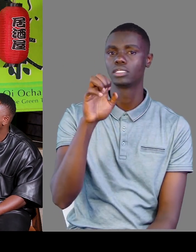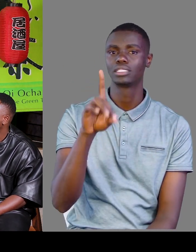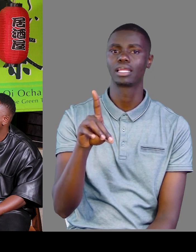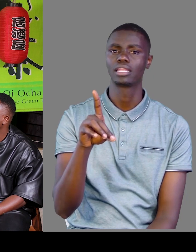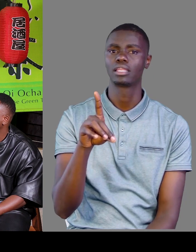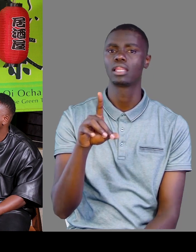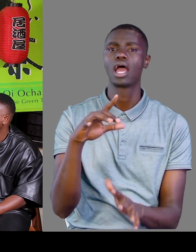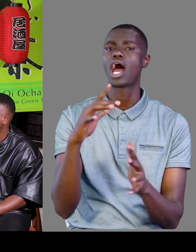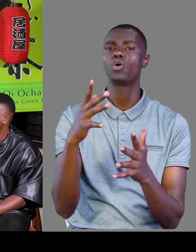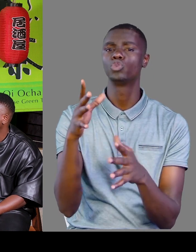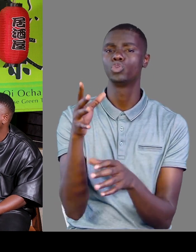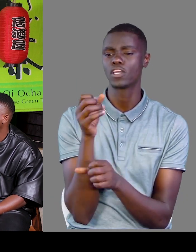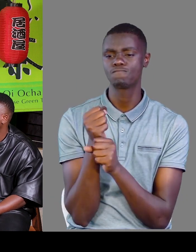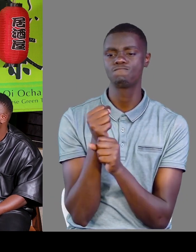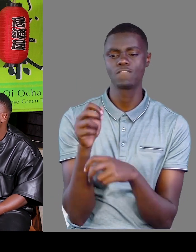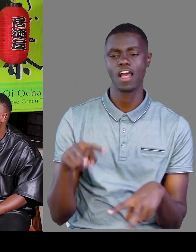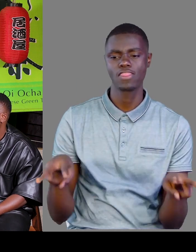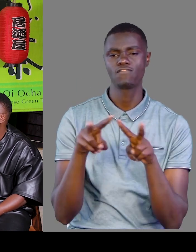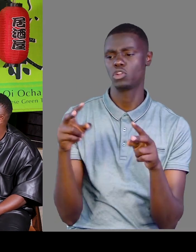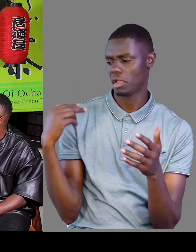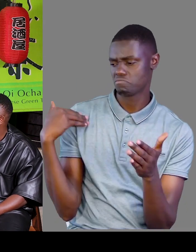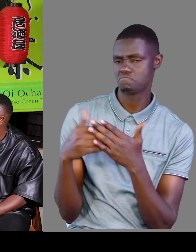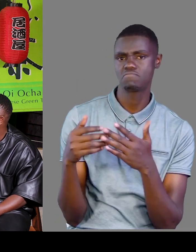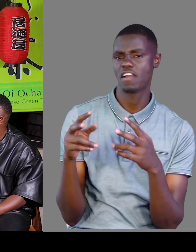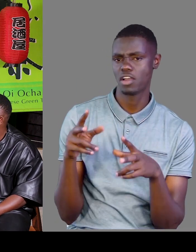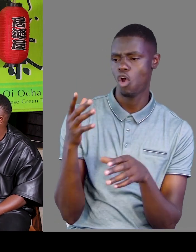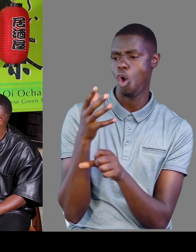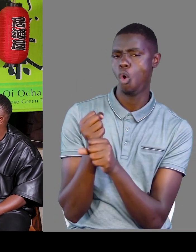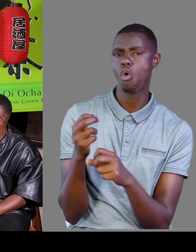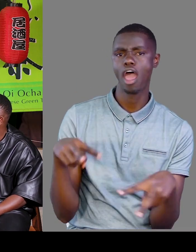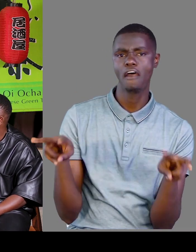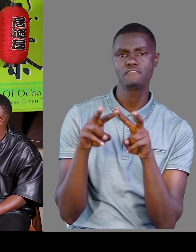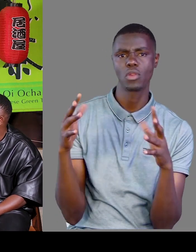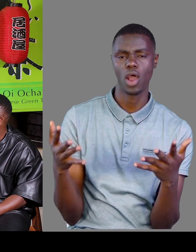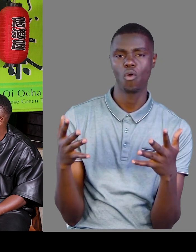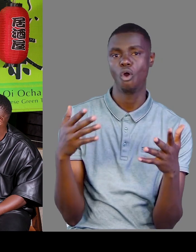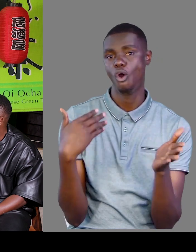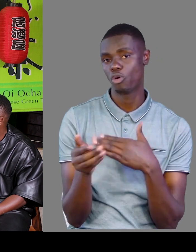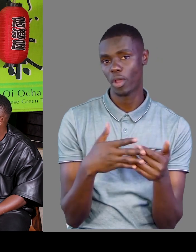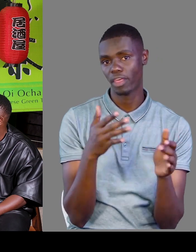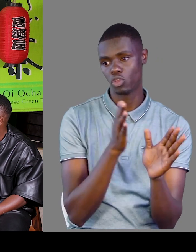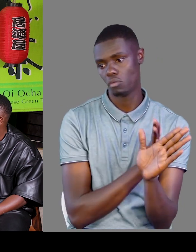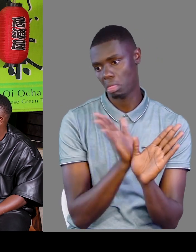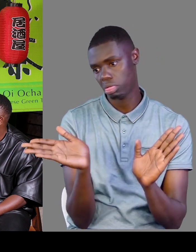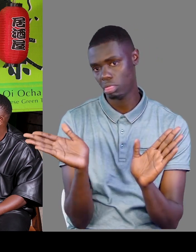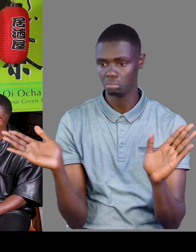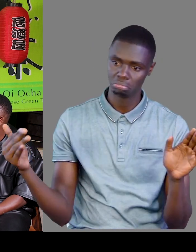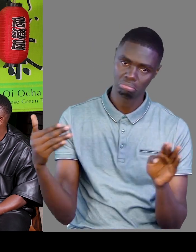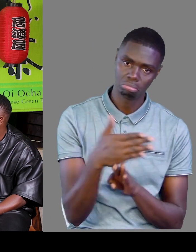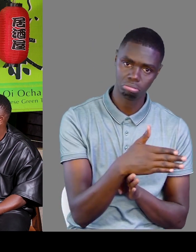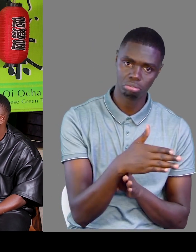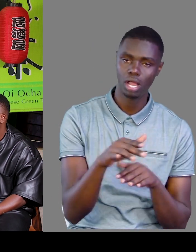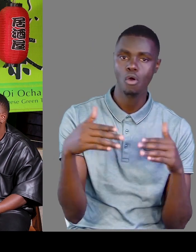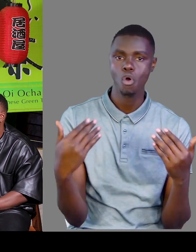Big Ted on how you've held on to your values this far. And whether you've wavered there in the